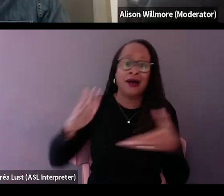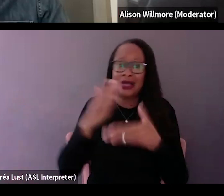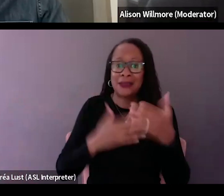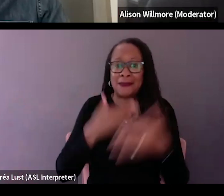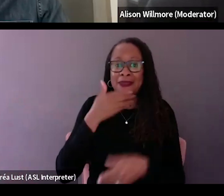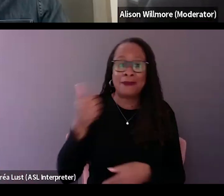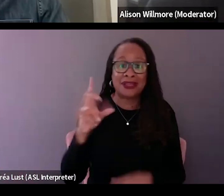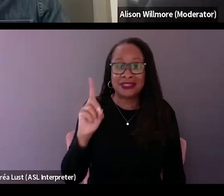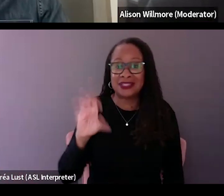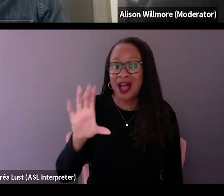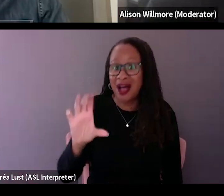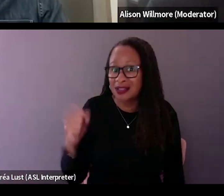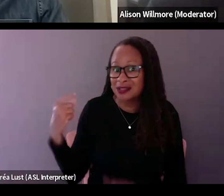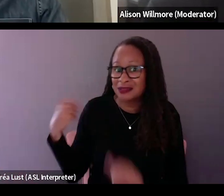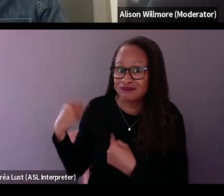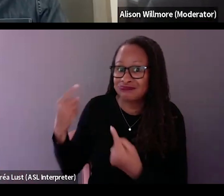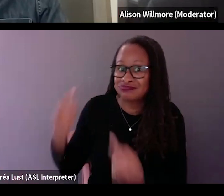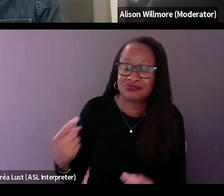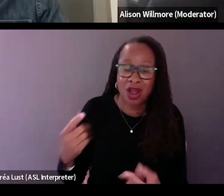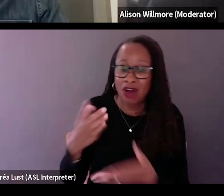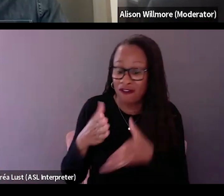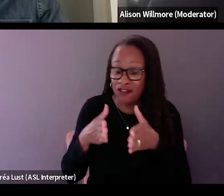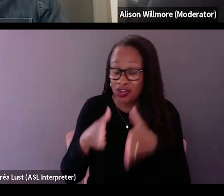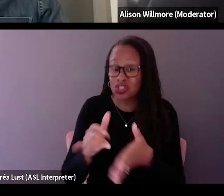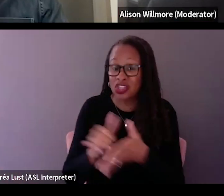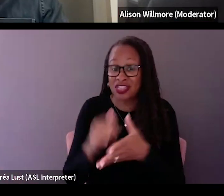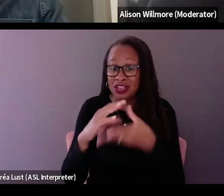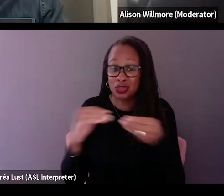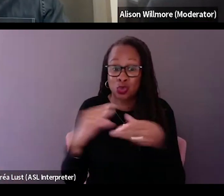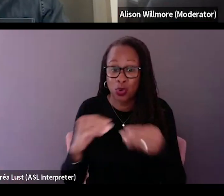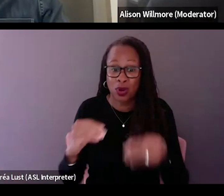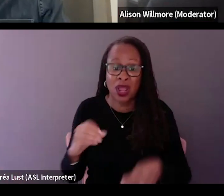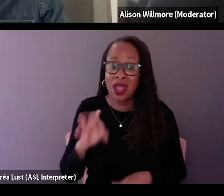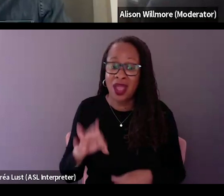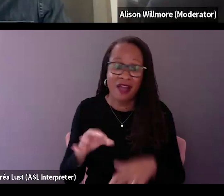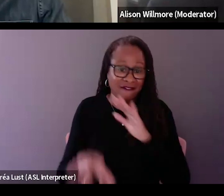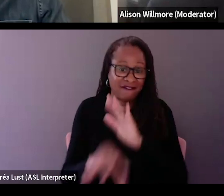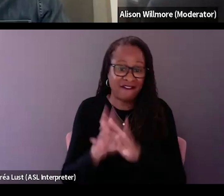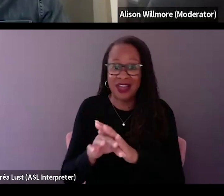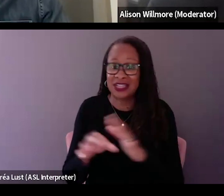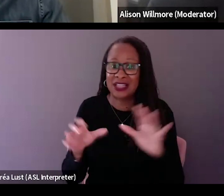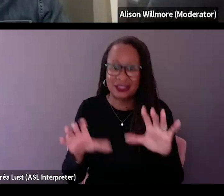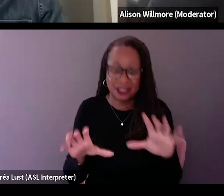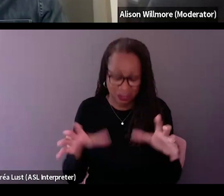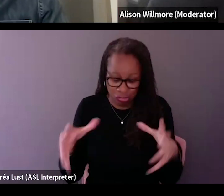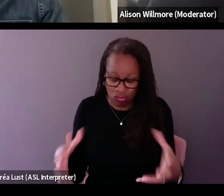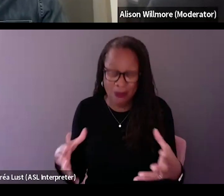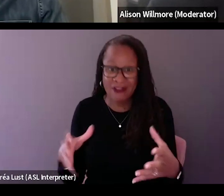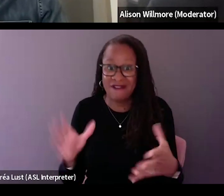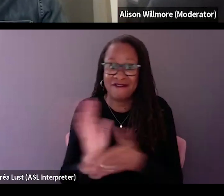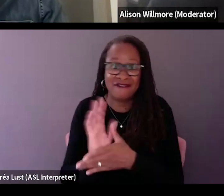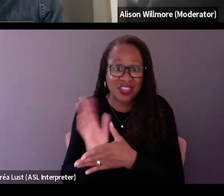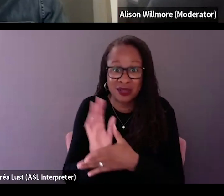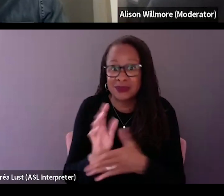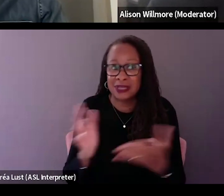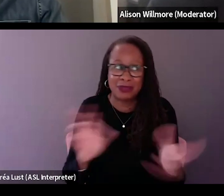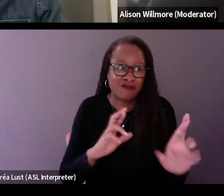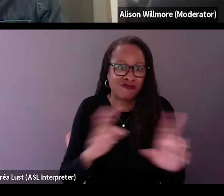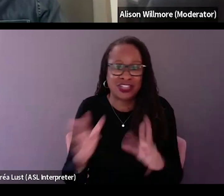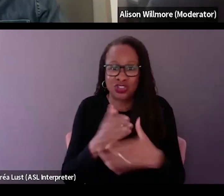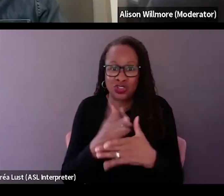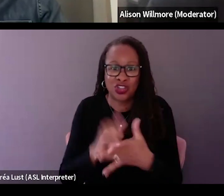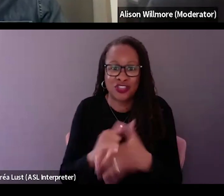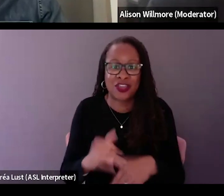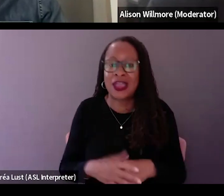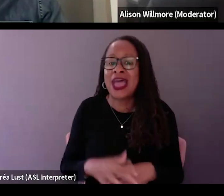story of finding this cache of footage. And this was that urban legend for me. I'd never made a film where you happen